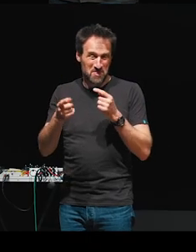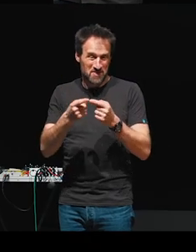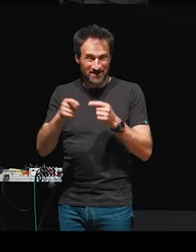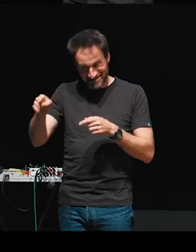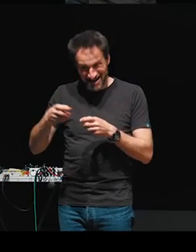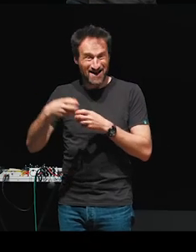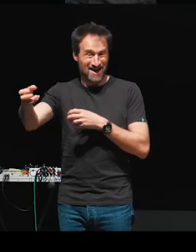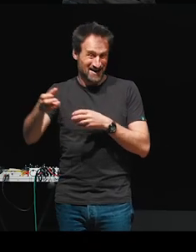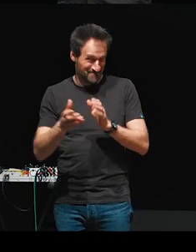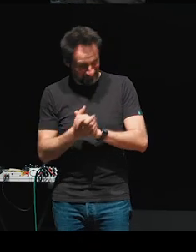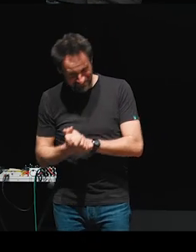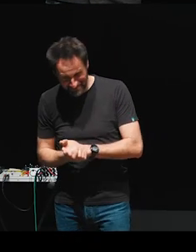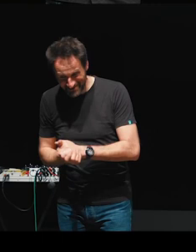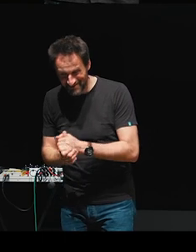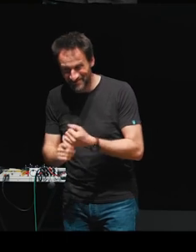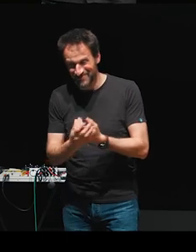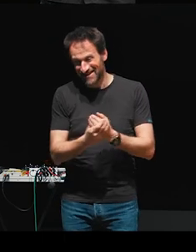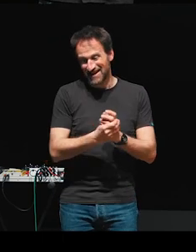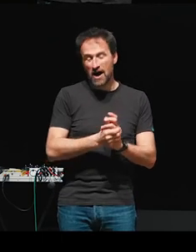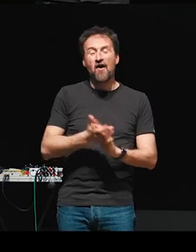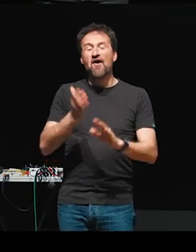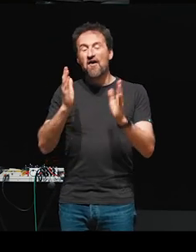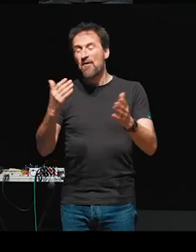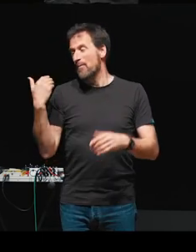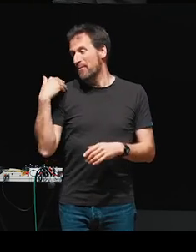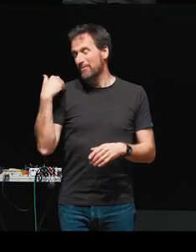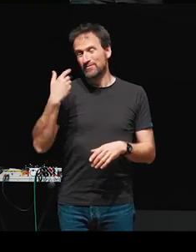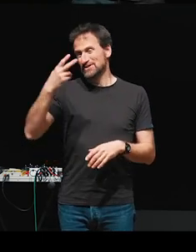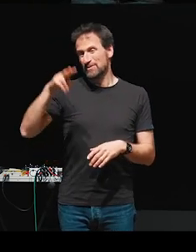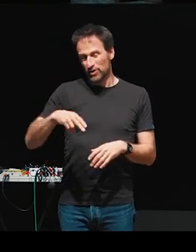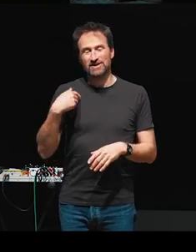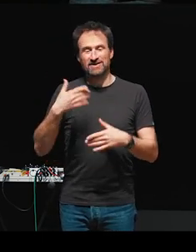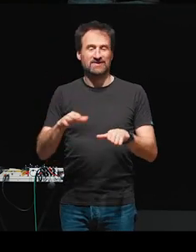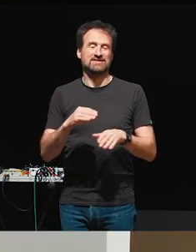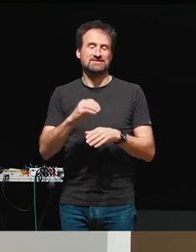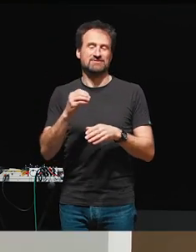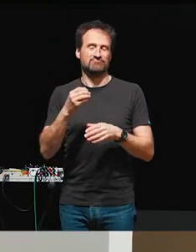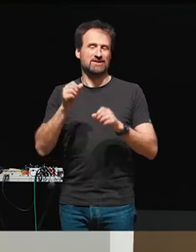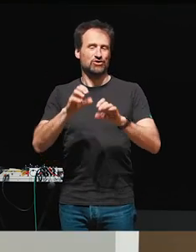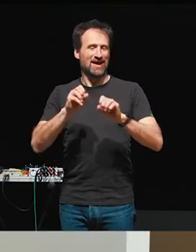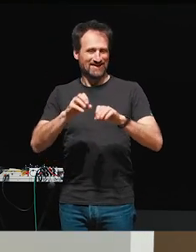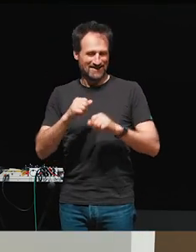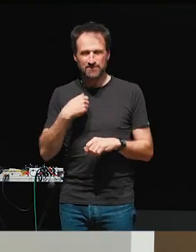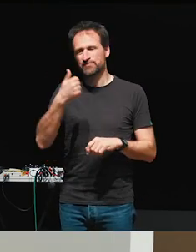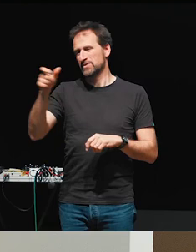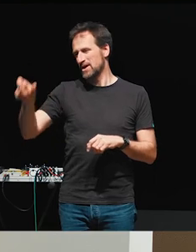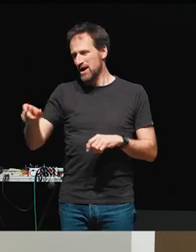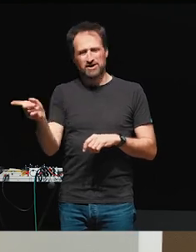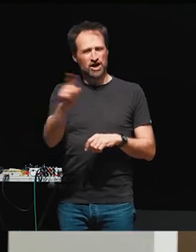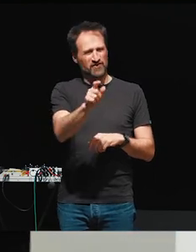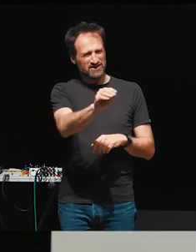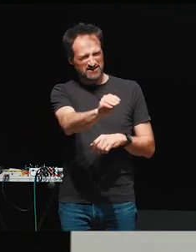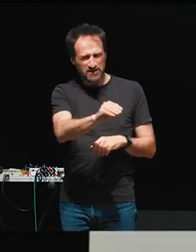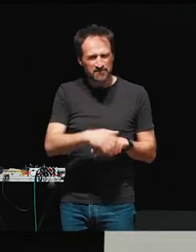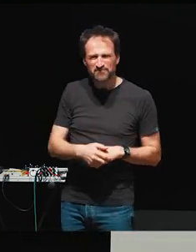So it was at a training about 2 months ago, and there was a guy, and he said to the other one, what you